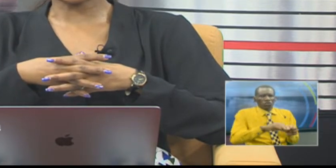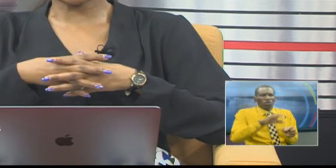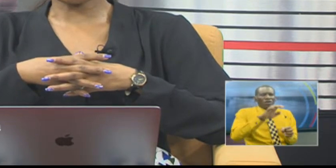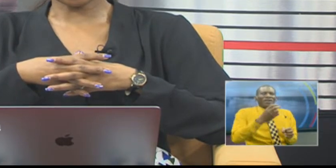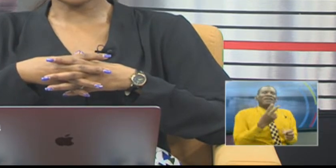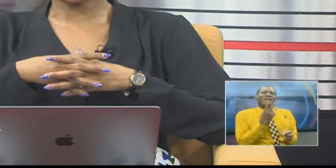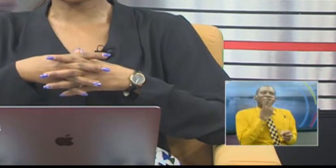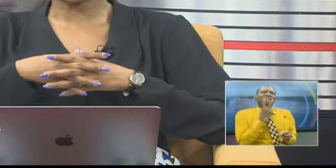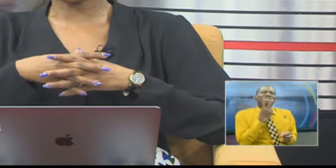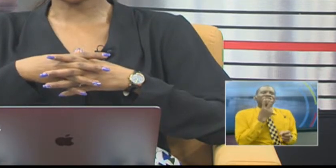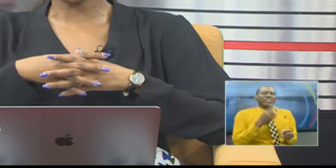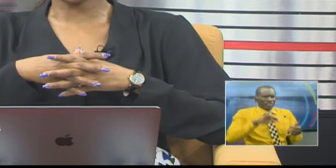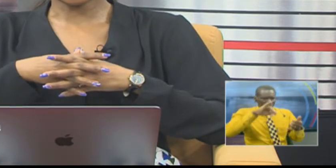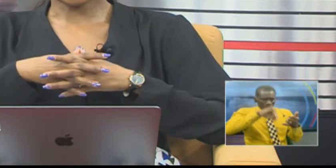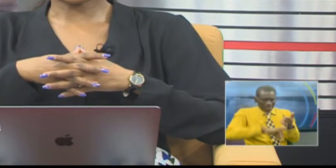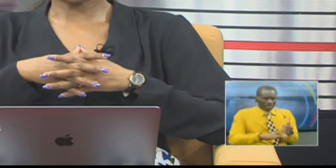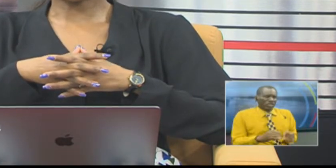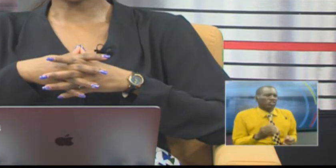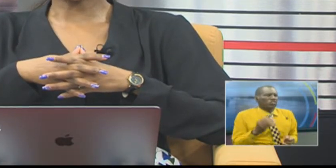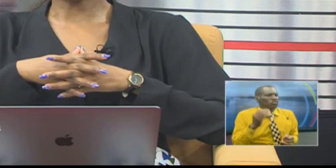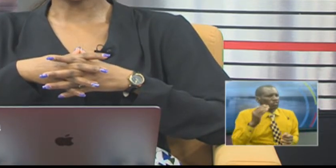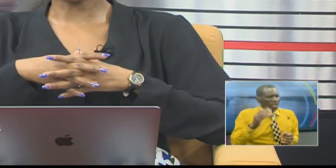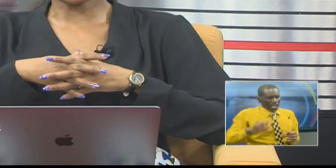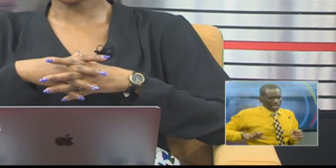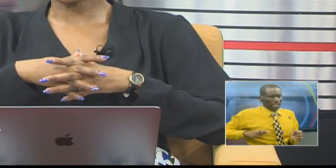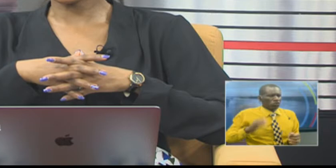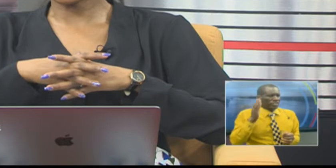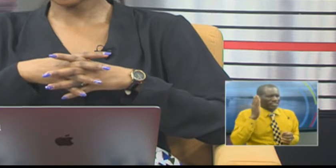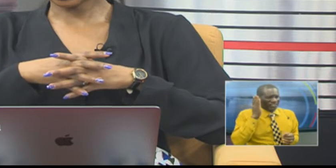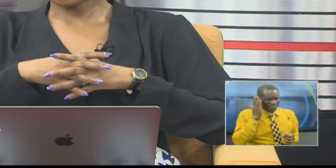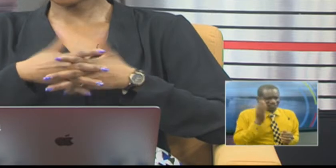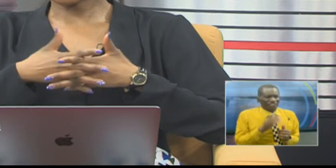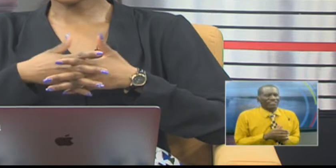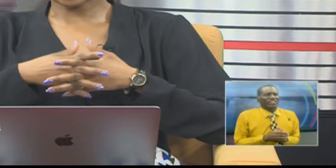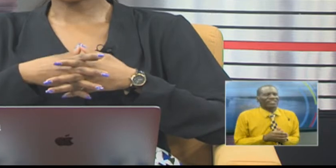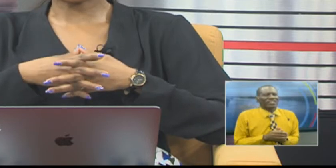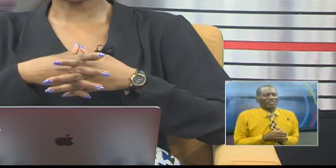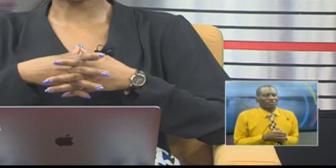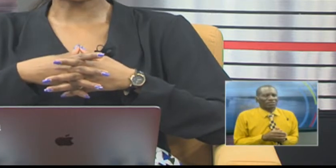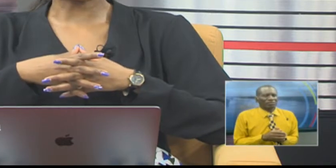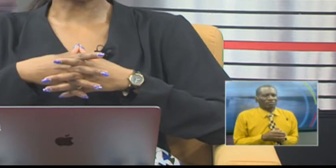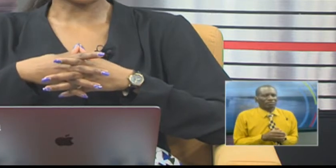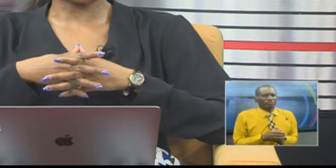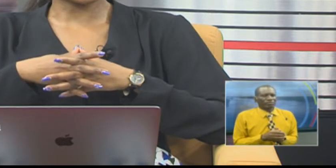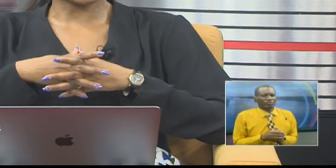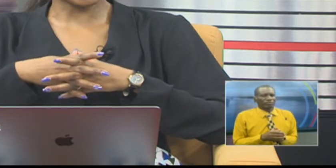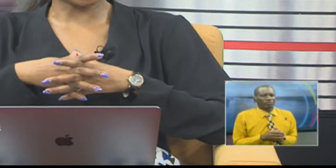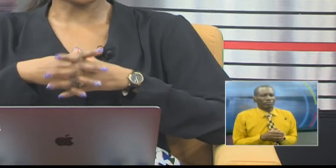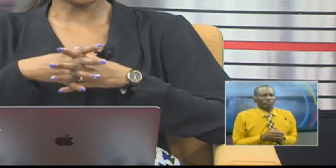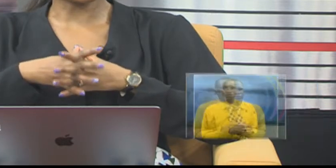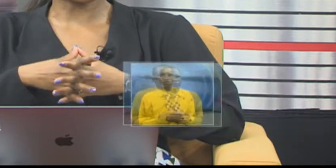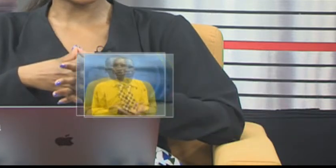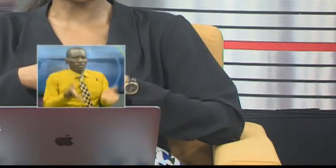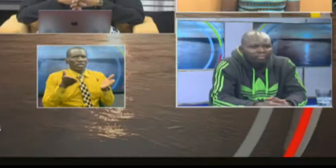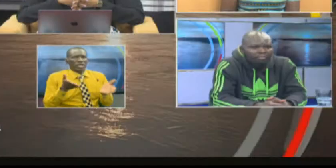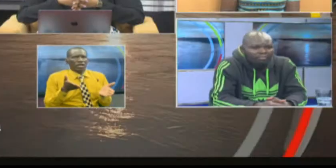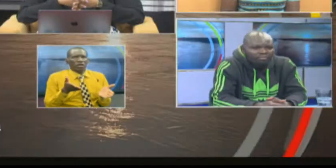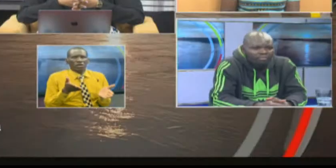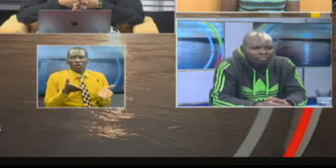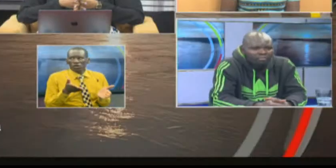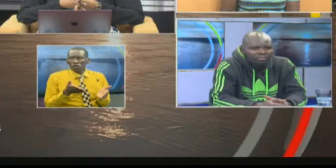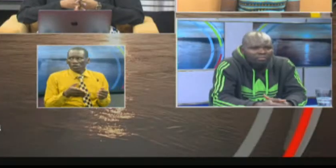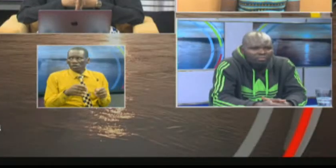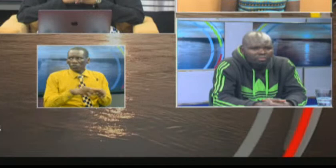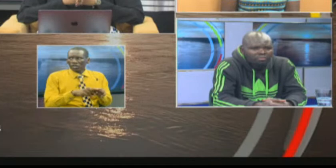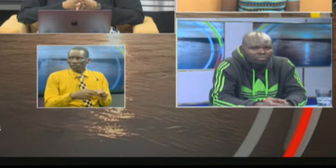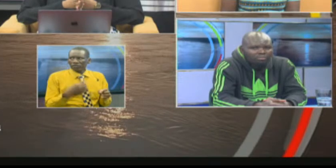is married to a lady who is also who also has a hearing impairment. Now we understanding the